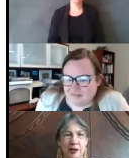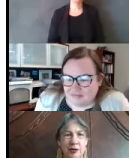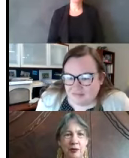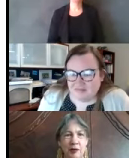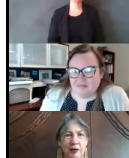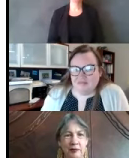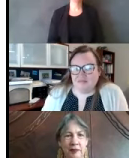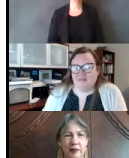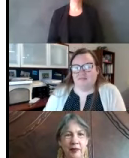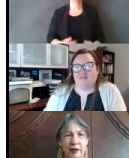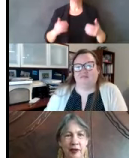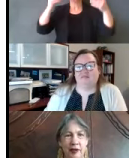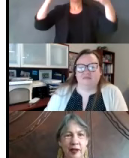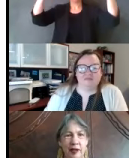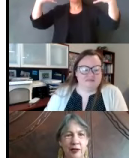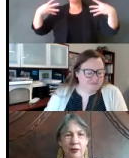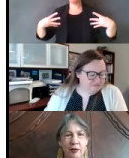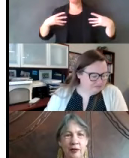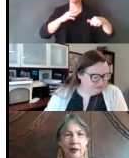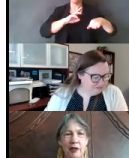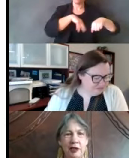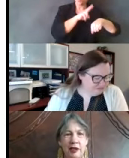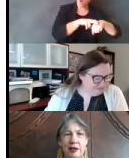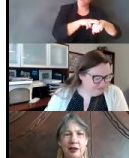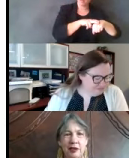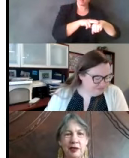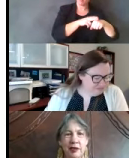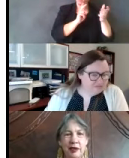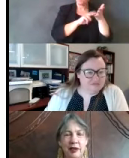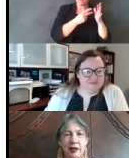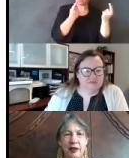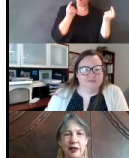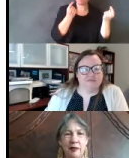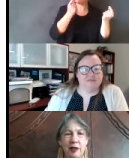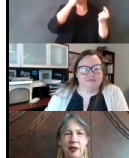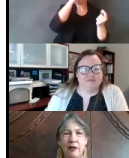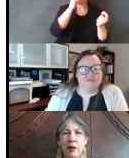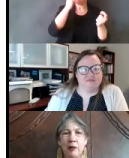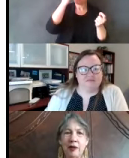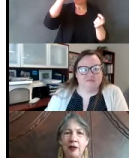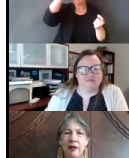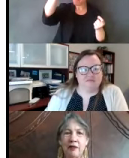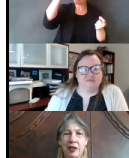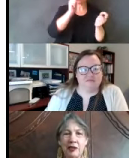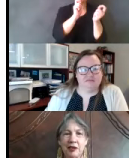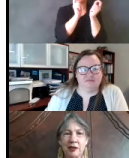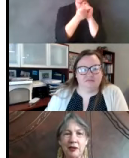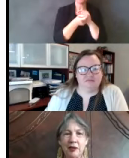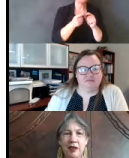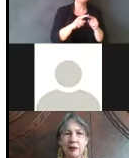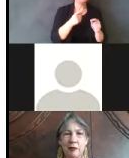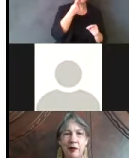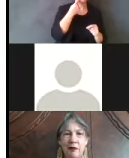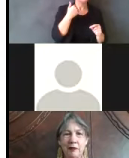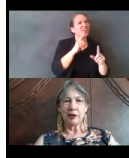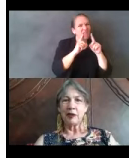What is normal? Normal memory changes can be not remembering conversations or